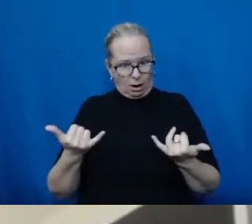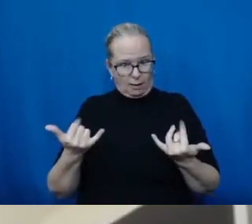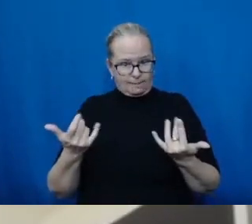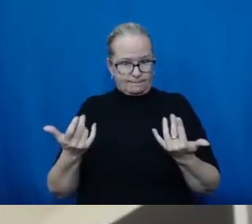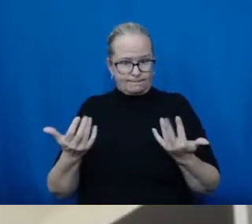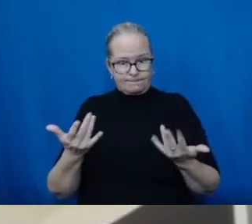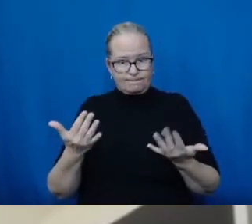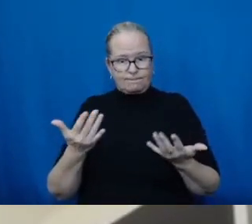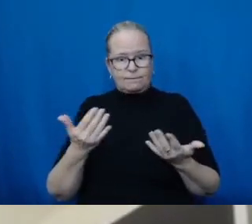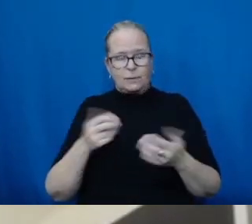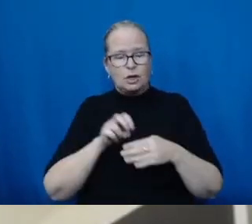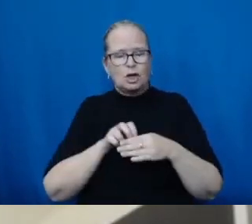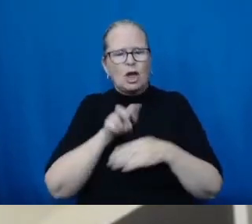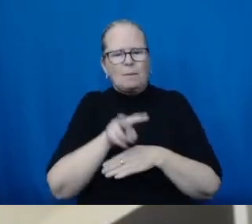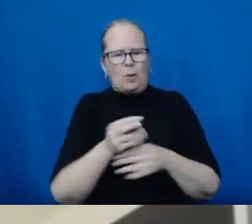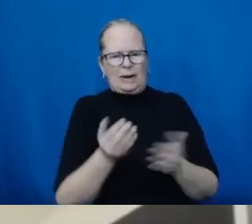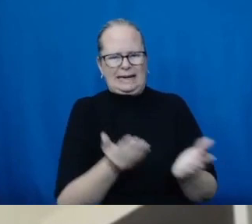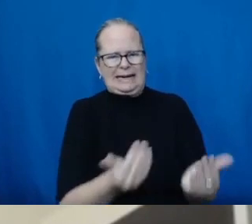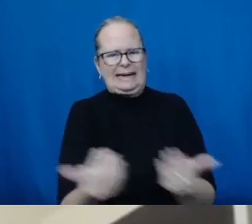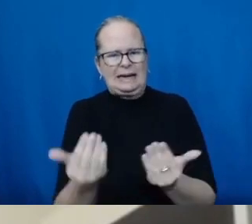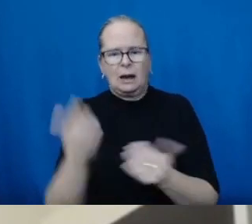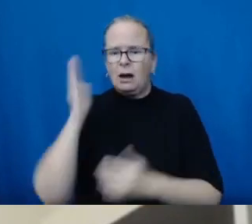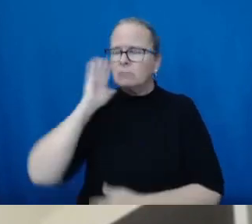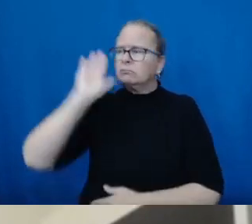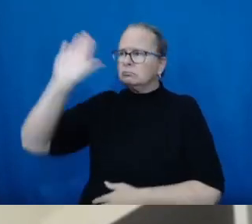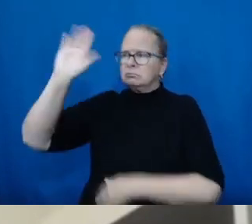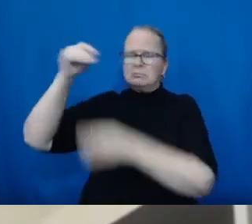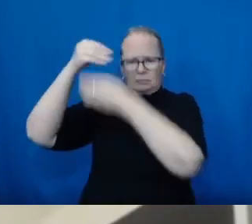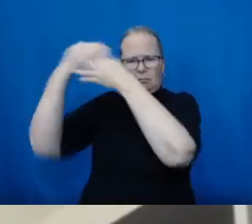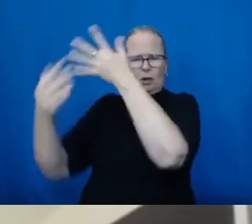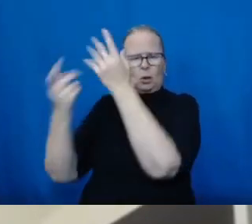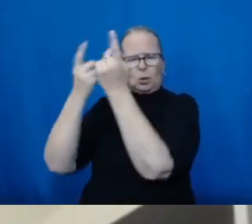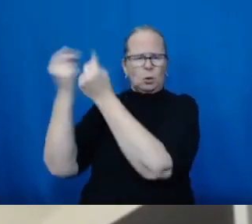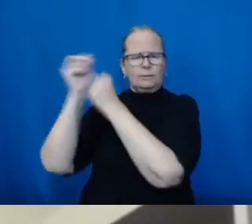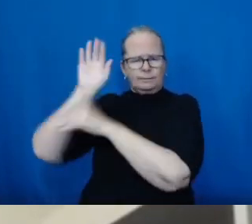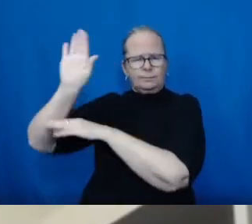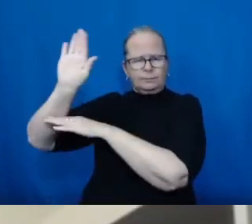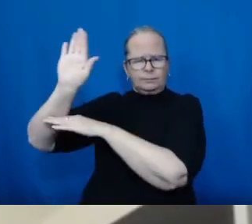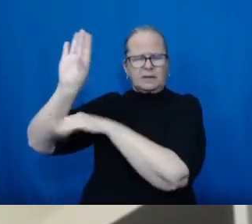where they are, you're more likely to get that opening to talk to them further about it. And so